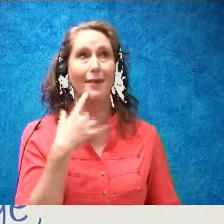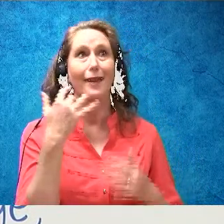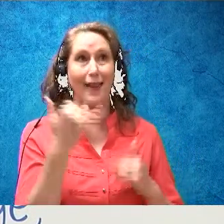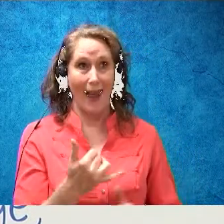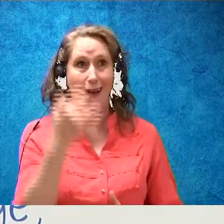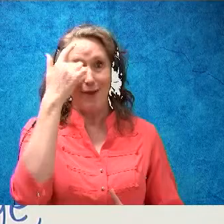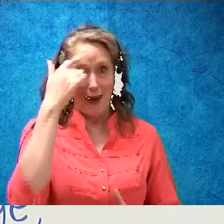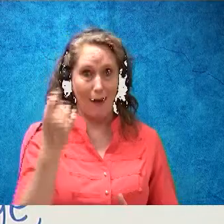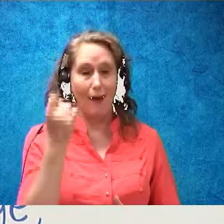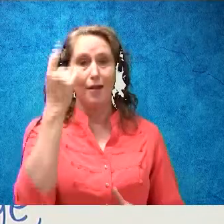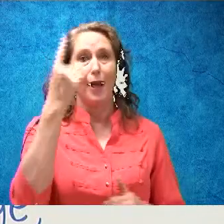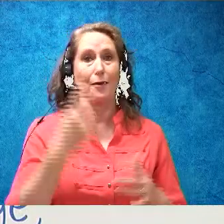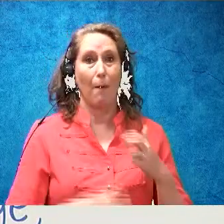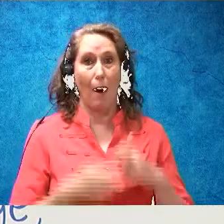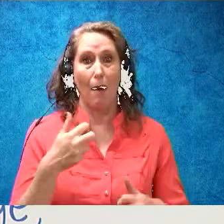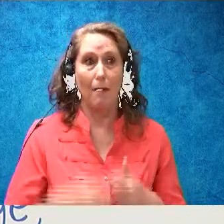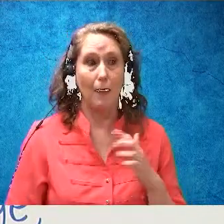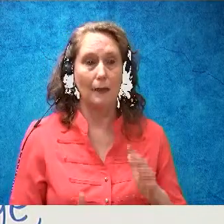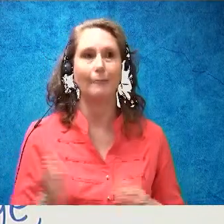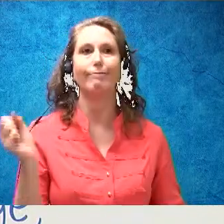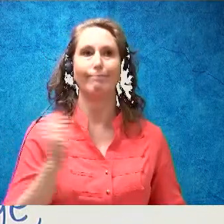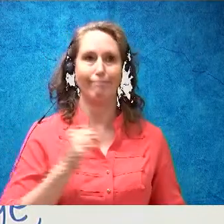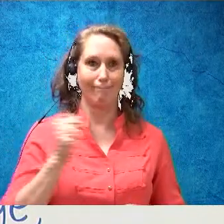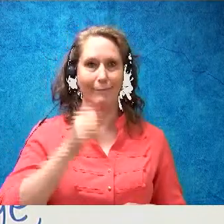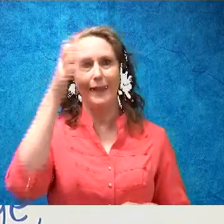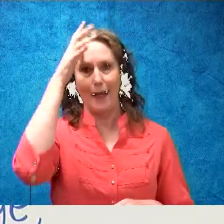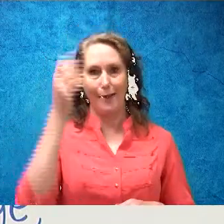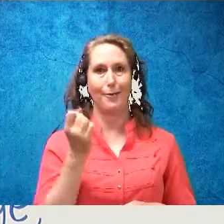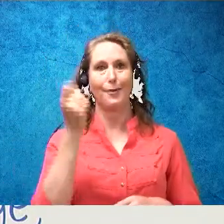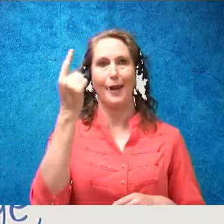realized the problem now? Yes, he did.